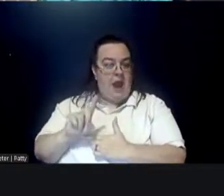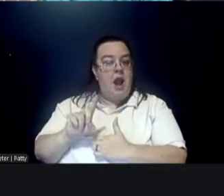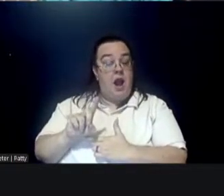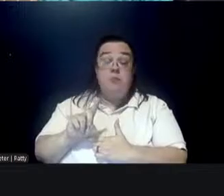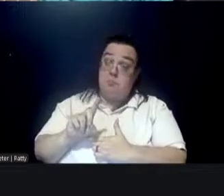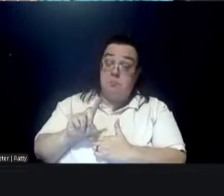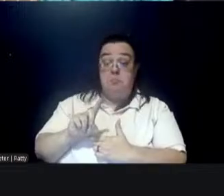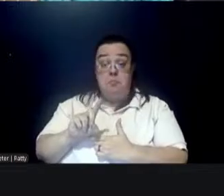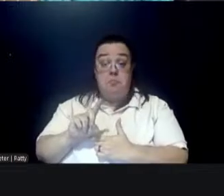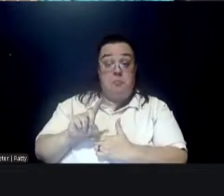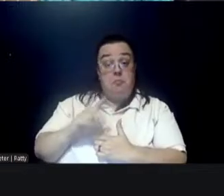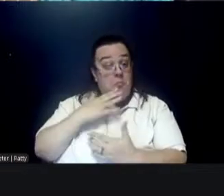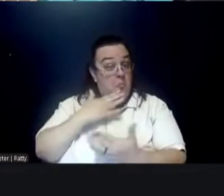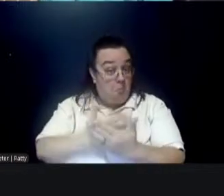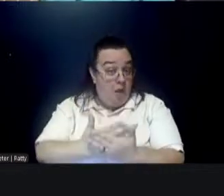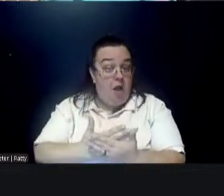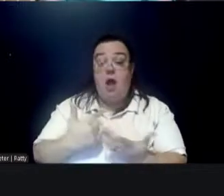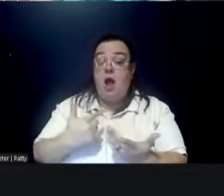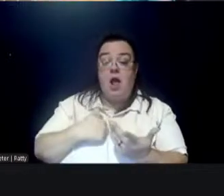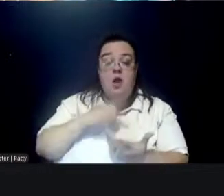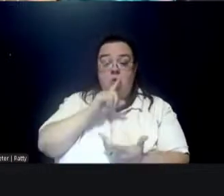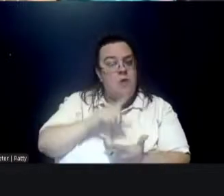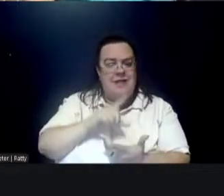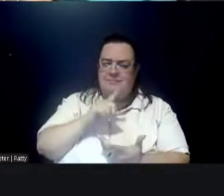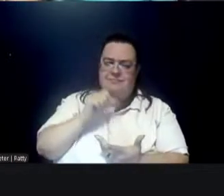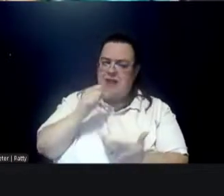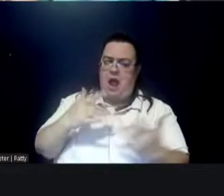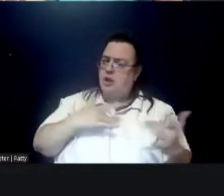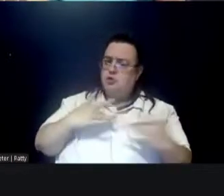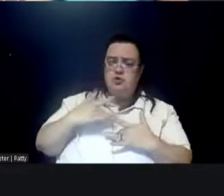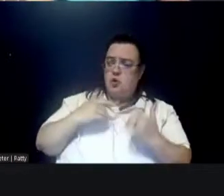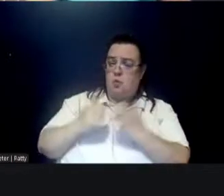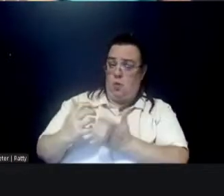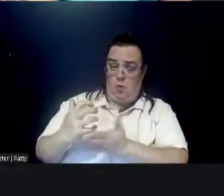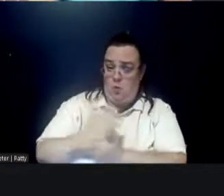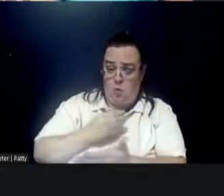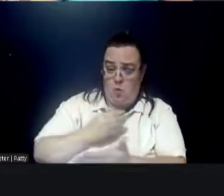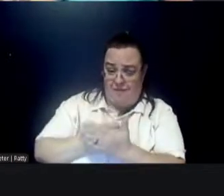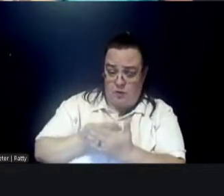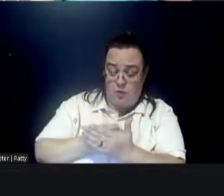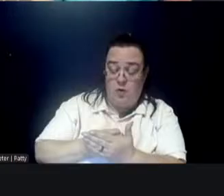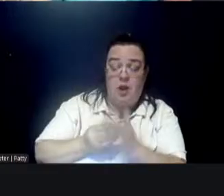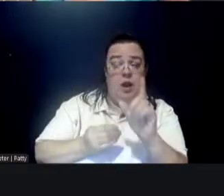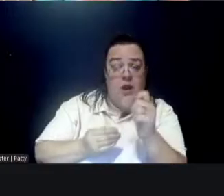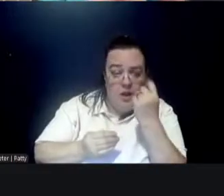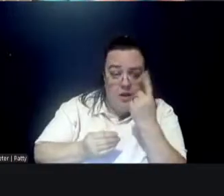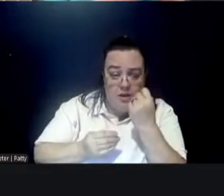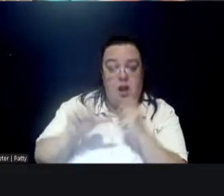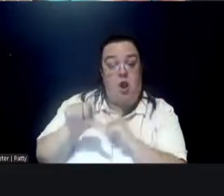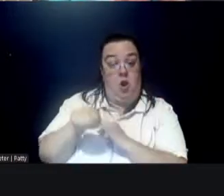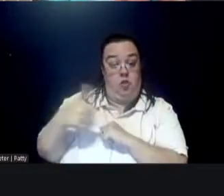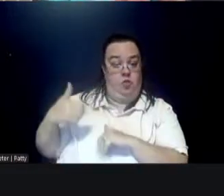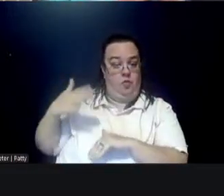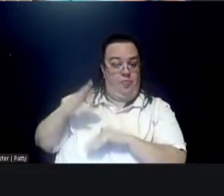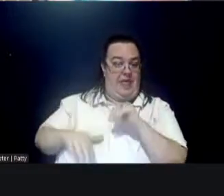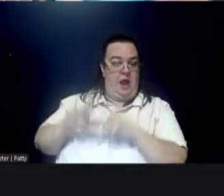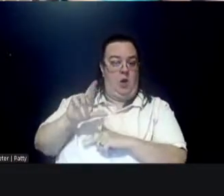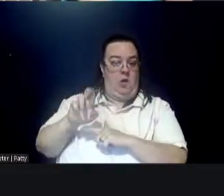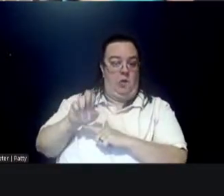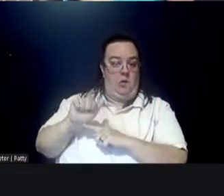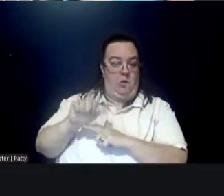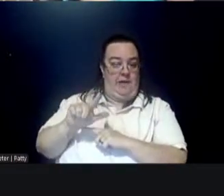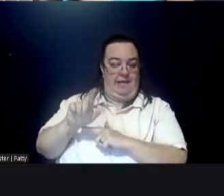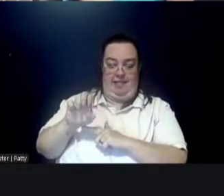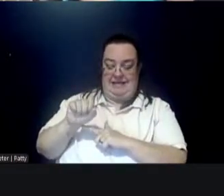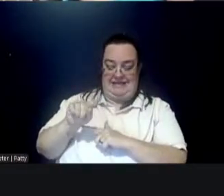well. So I really am not concerned with the revenues other than real estate